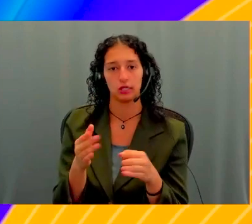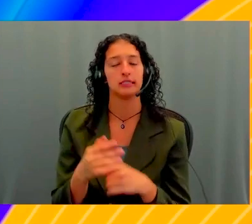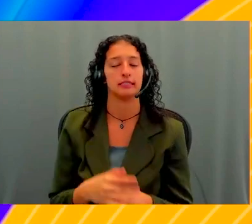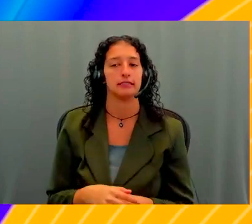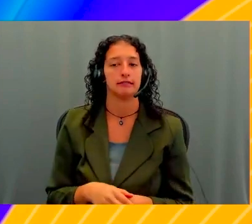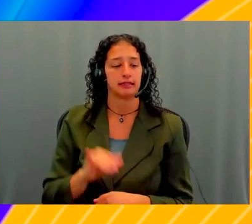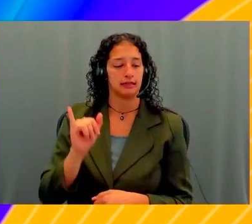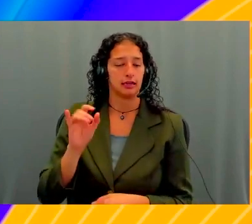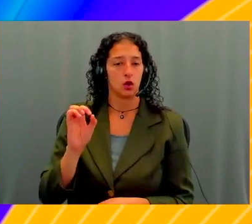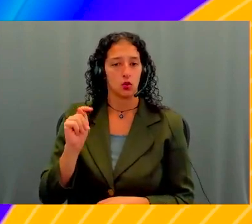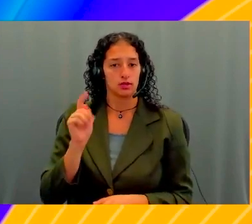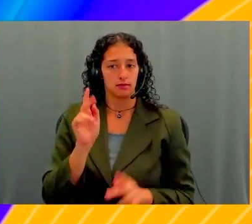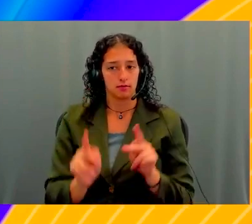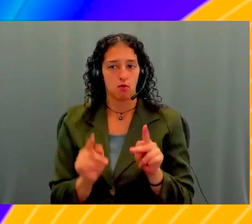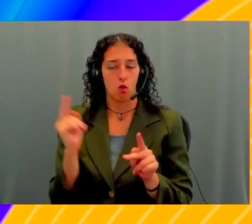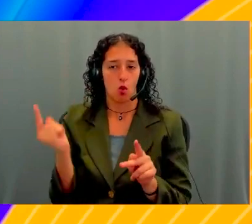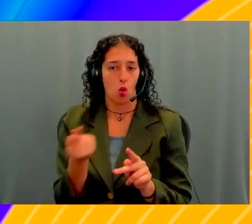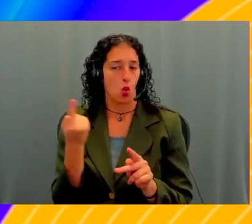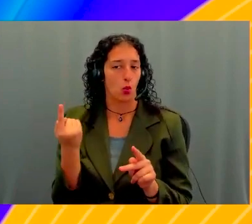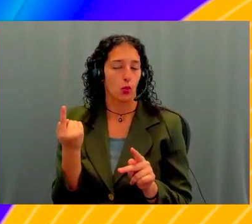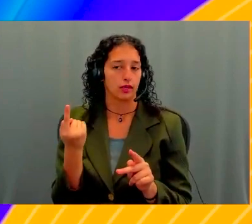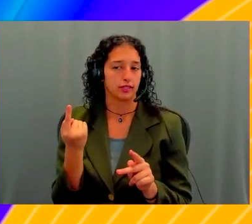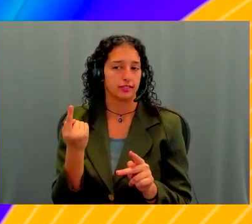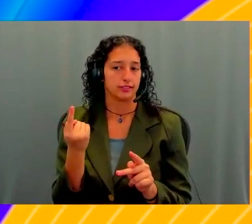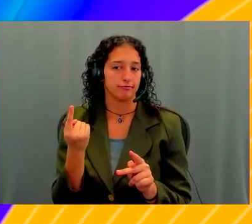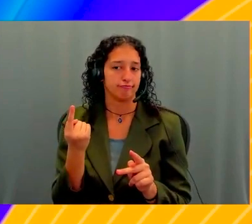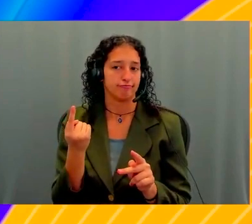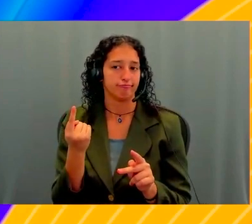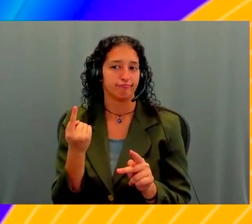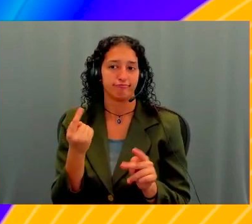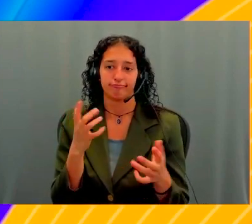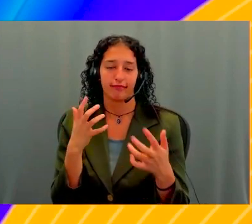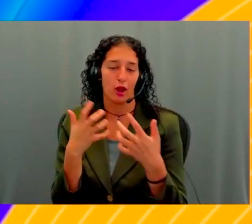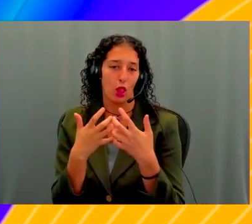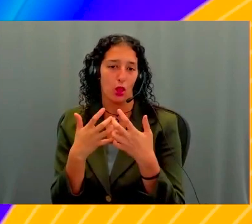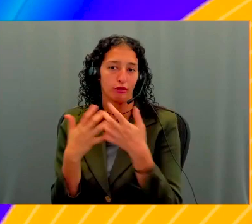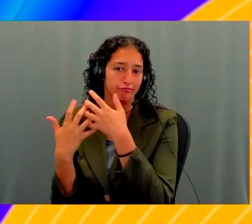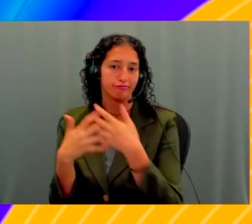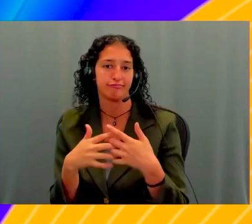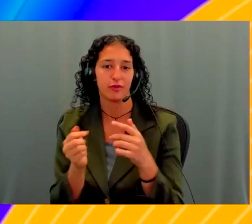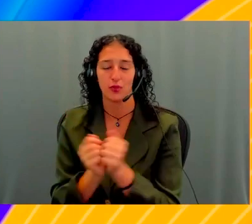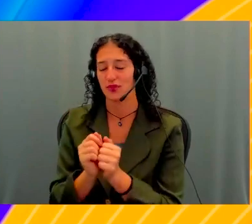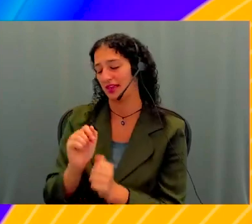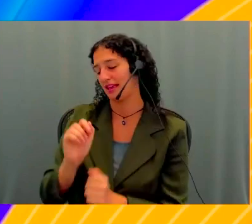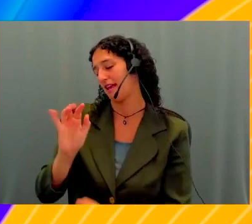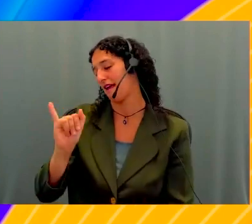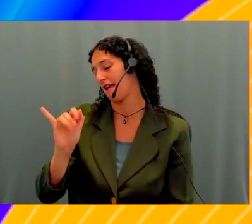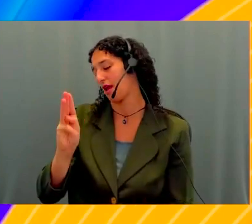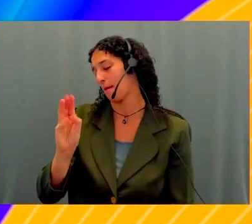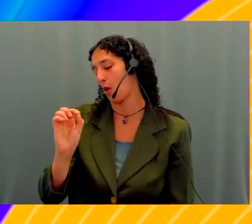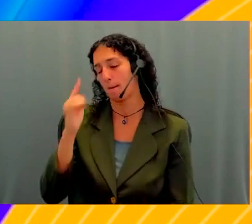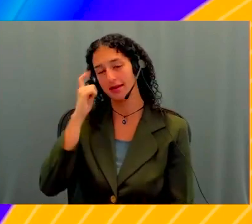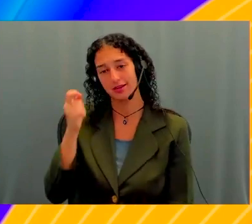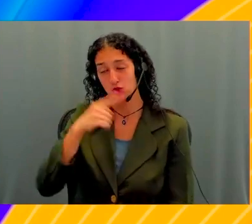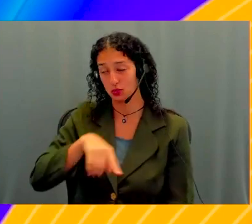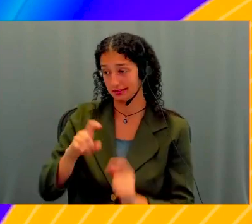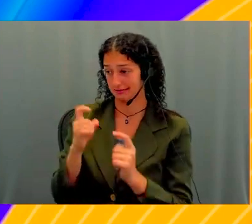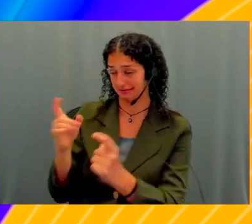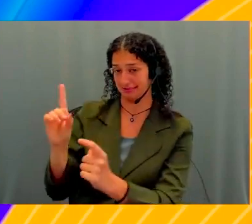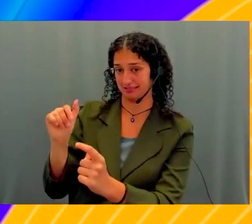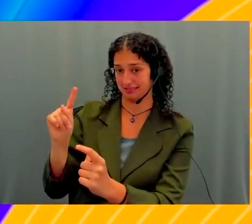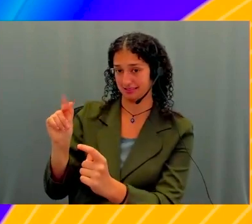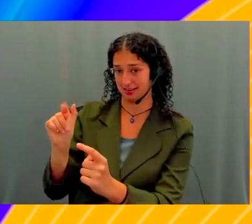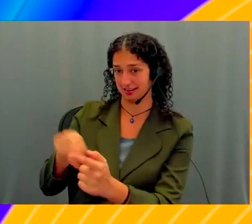IoT folks always get along with the AI ML folks because we always say, well, we're getting you the data. Yep. And then the AI ML folks was like,